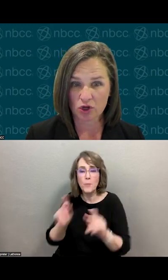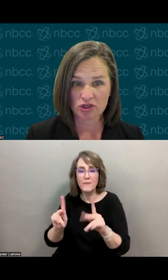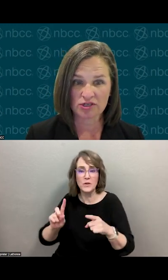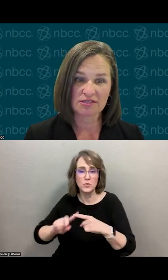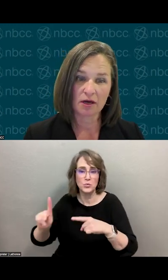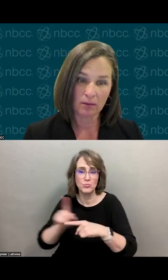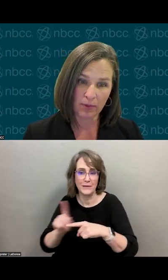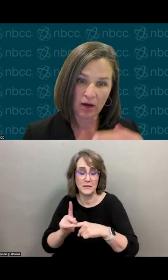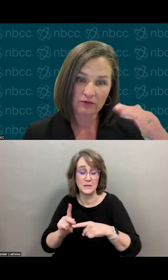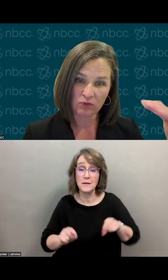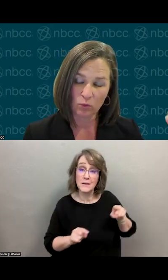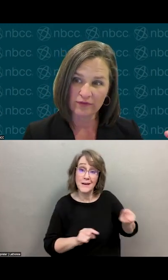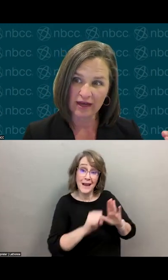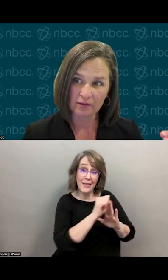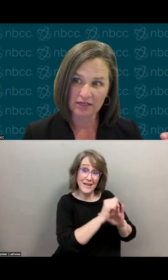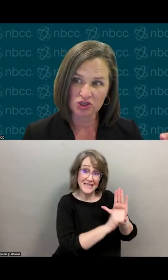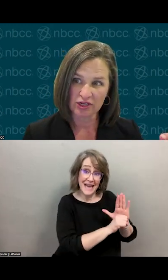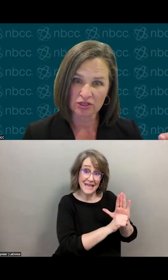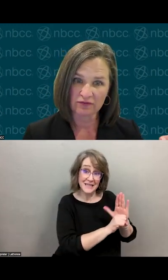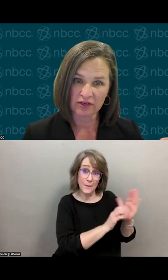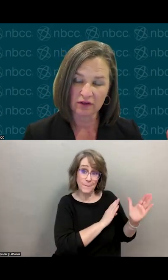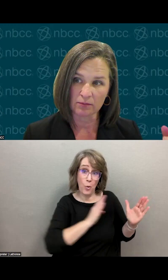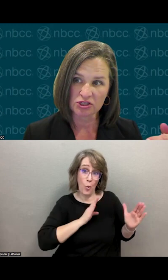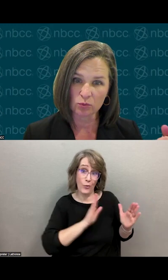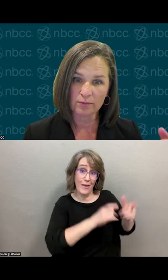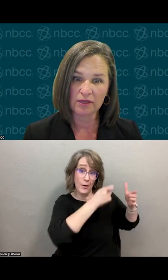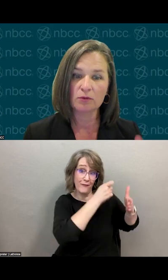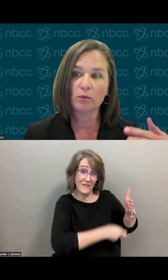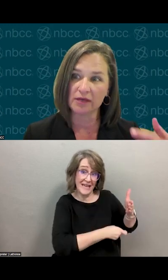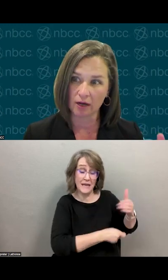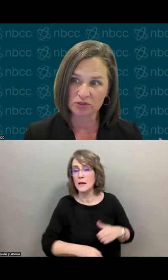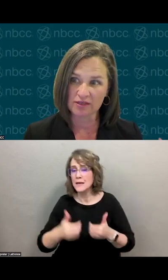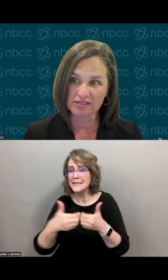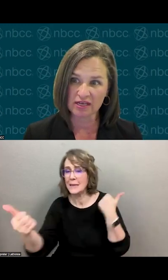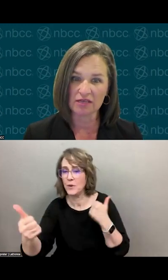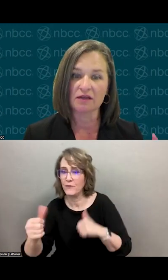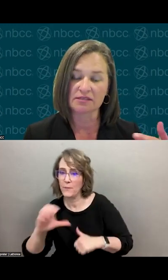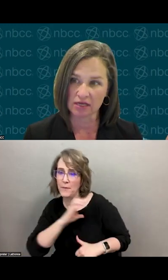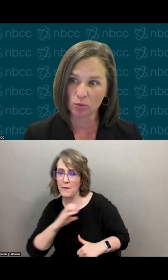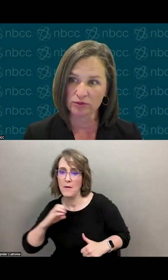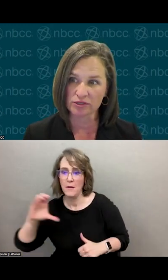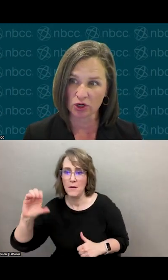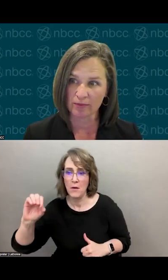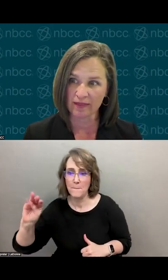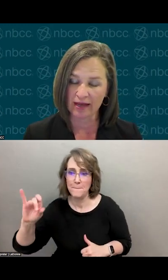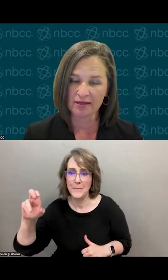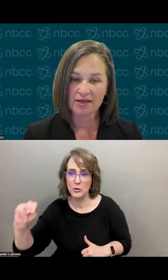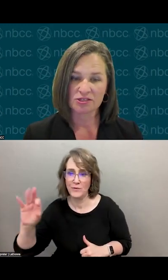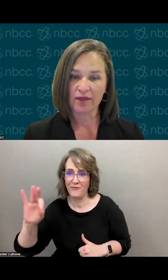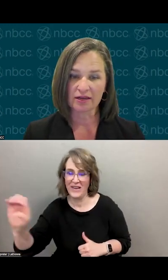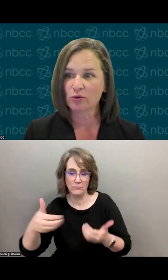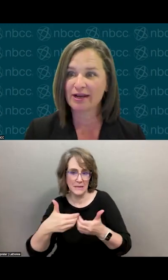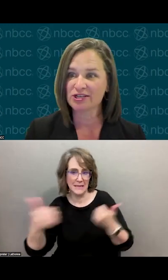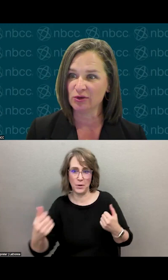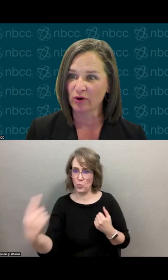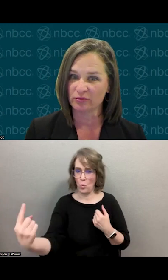board charges above what that administration fee of the commission will be up to the state, and the state will determine that. So